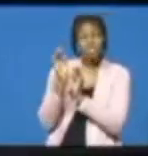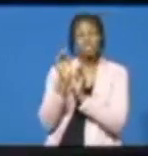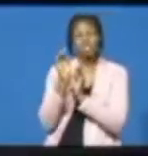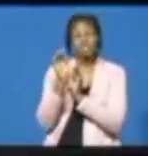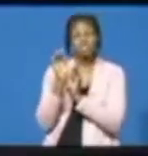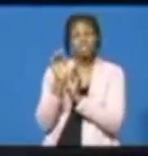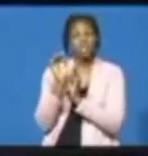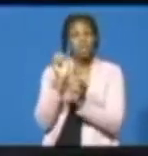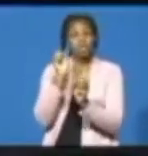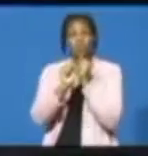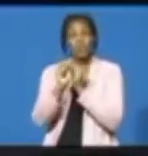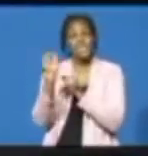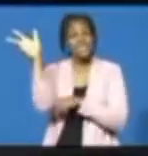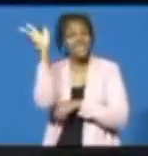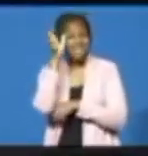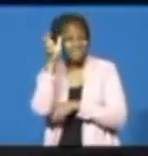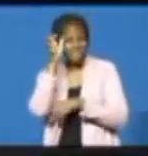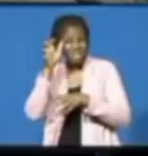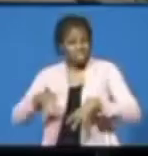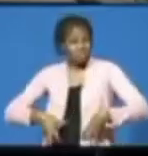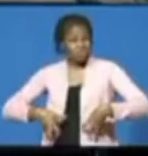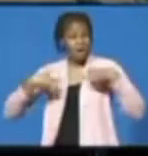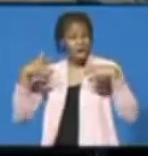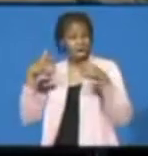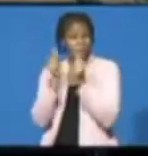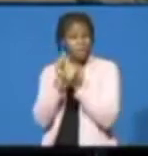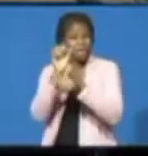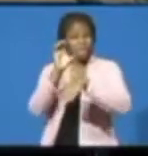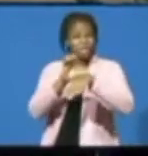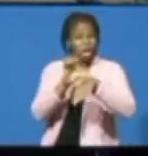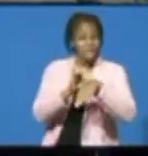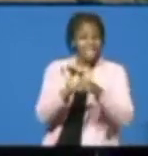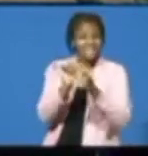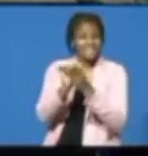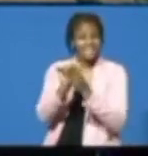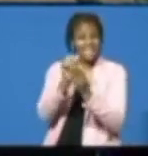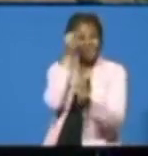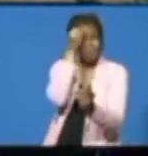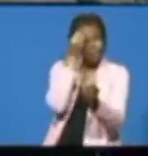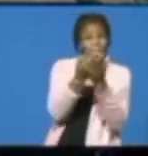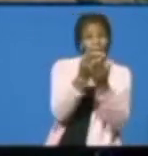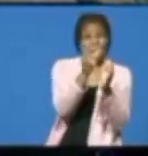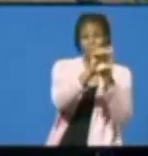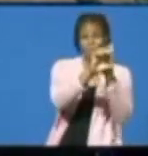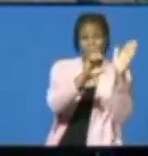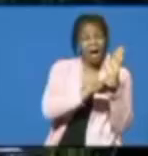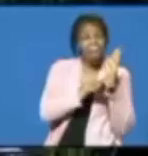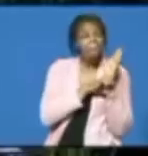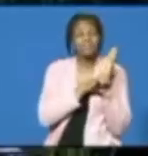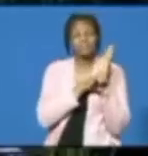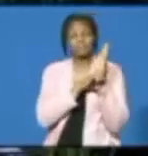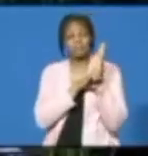Jesus. So the devil is wroth with a church that keeps the commandments.